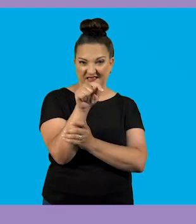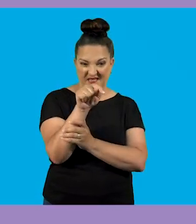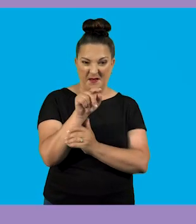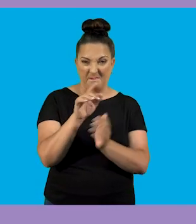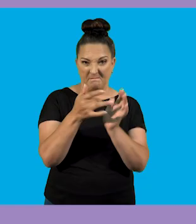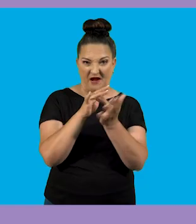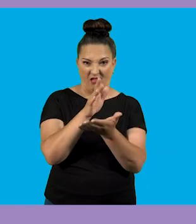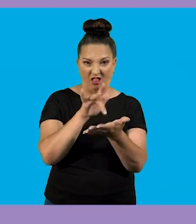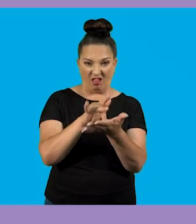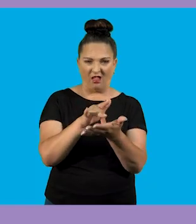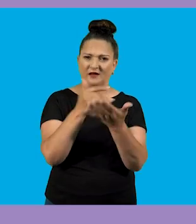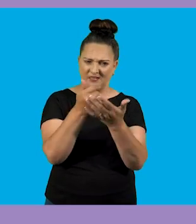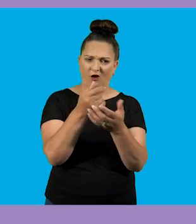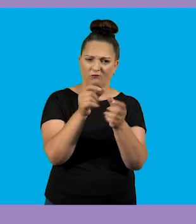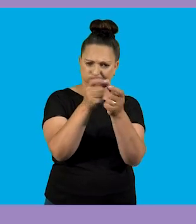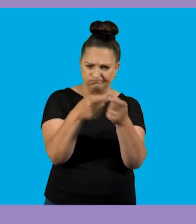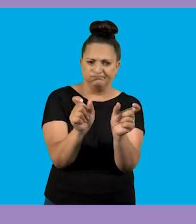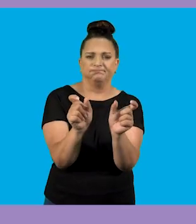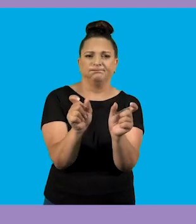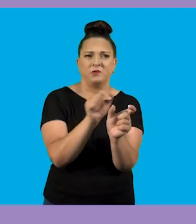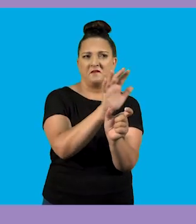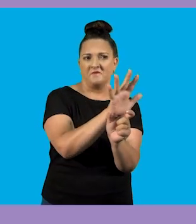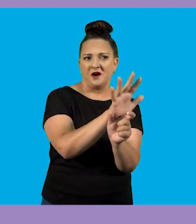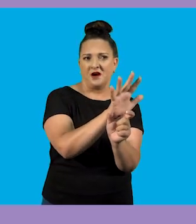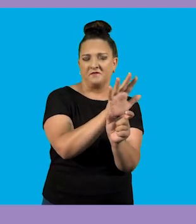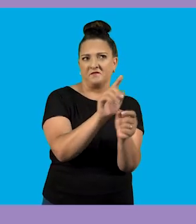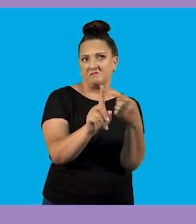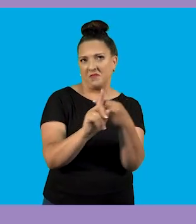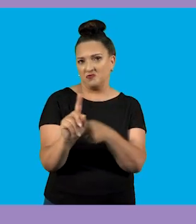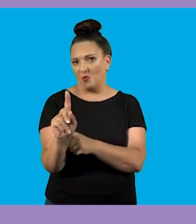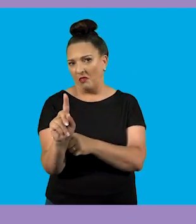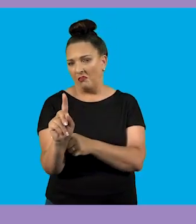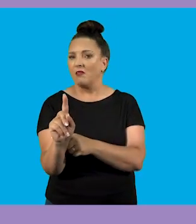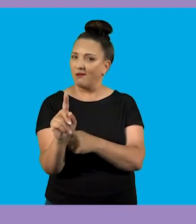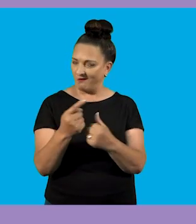term, into 5 plus 1? Because 5 plus 1 is